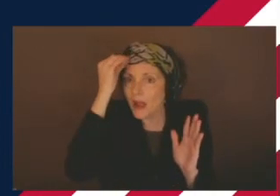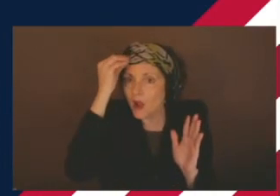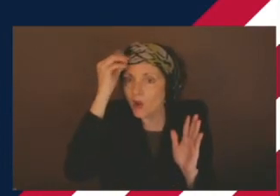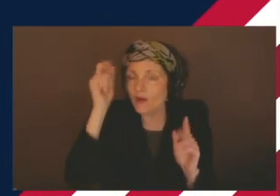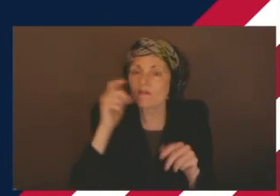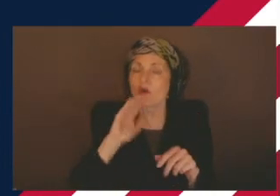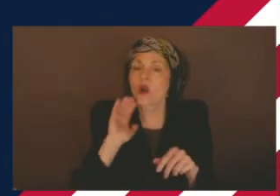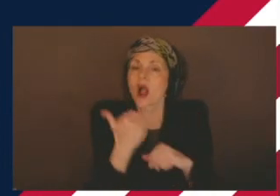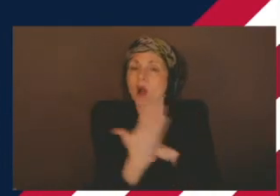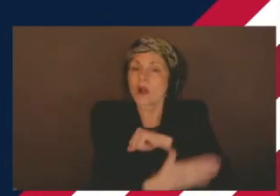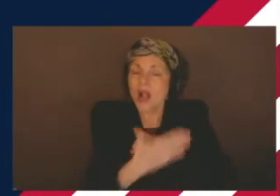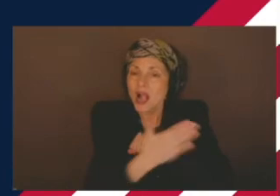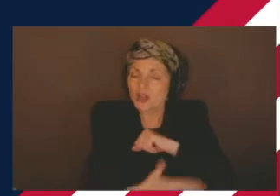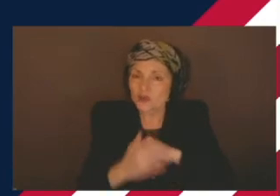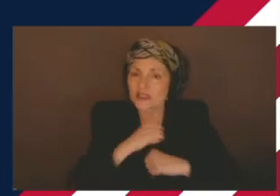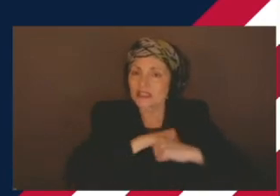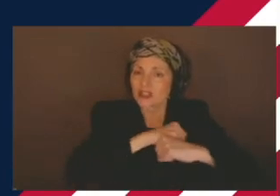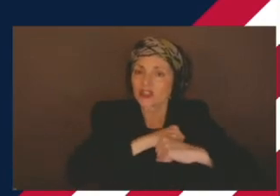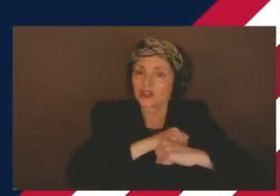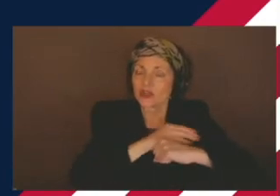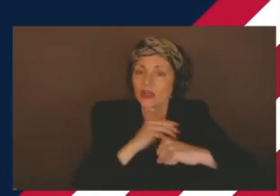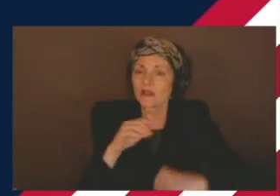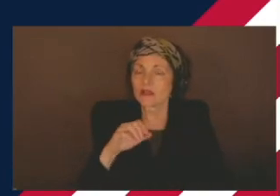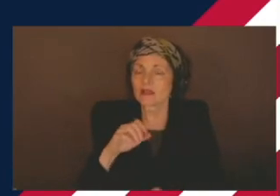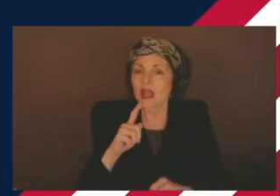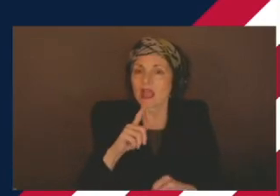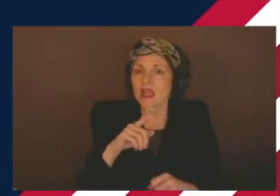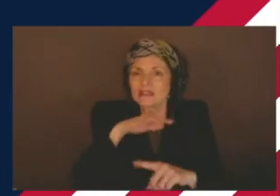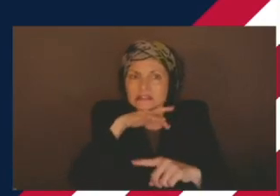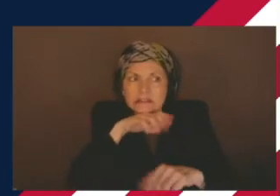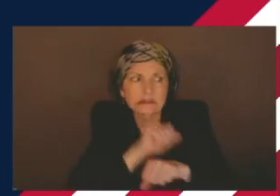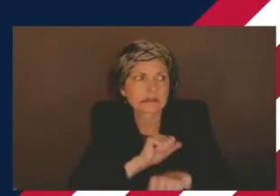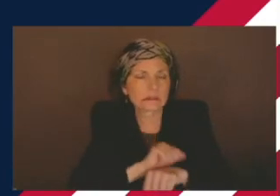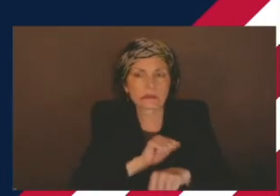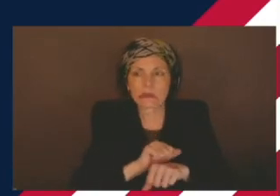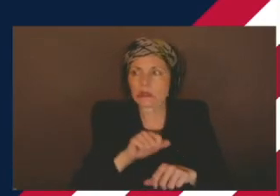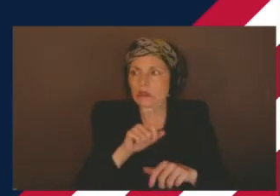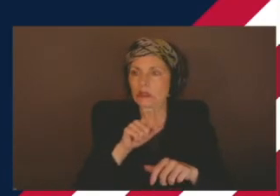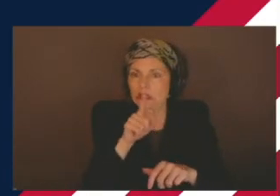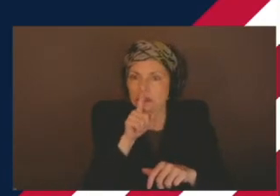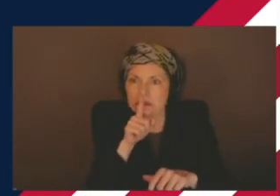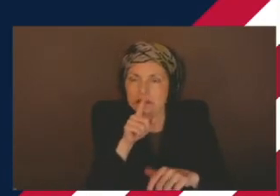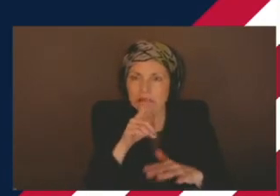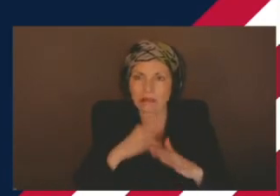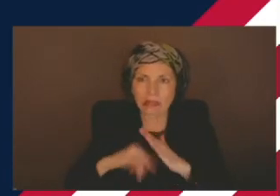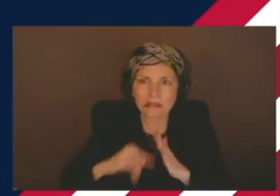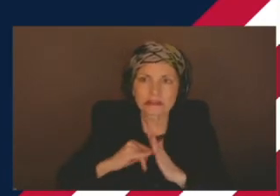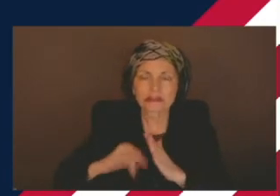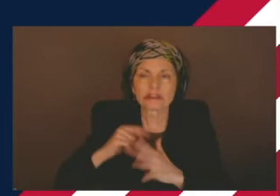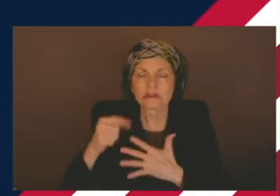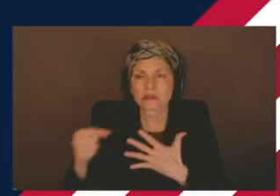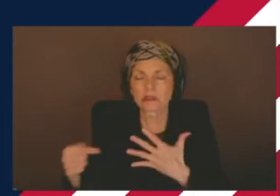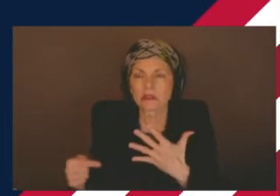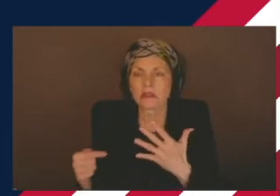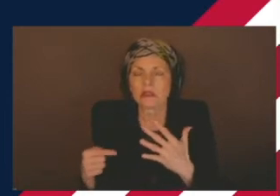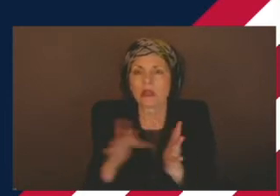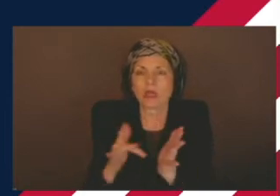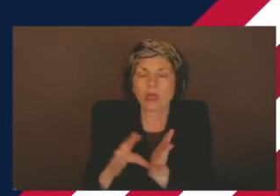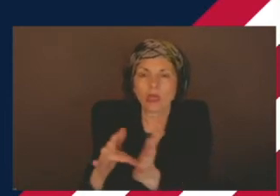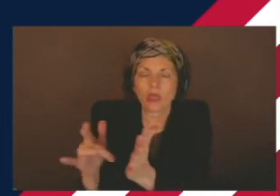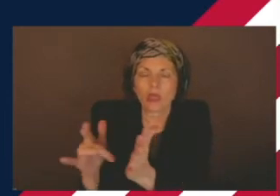think corruption and kleptocracy has also been an area that's, often fallen in the